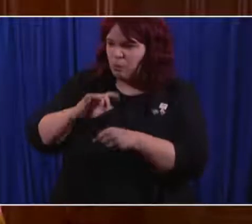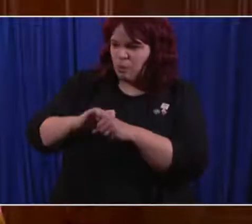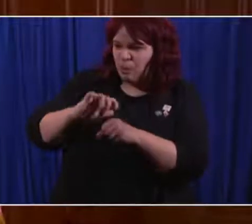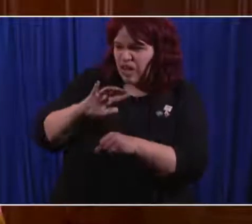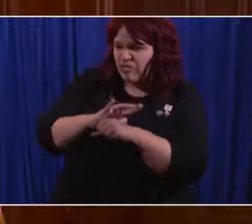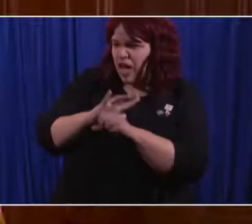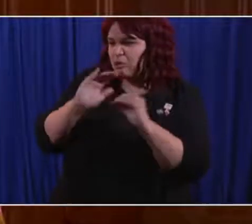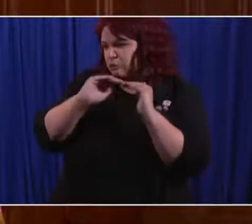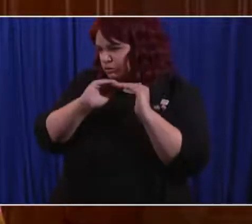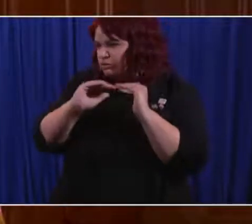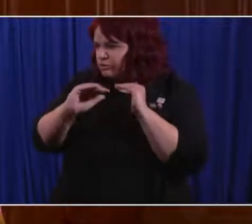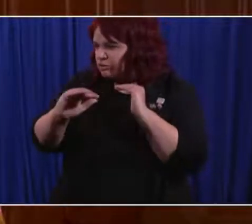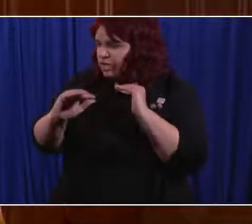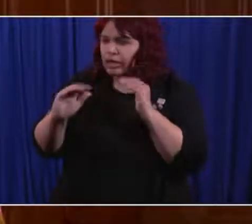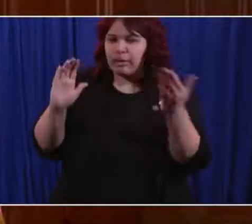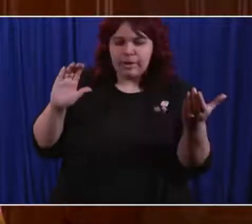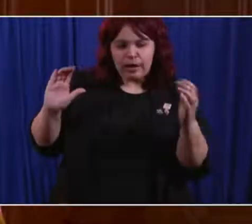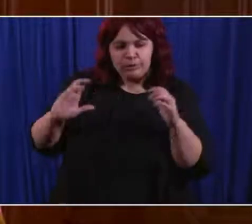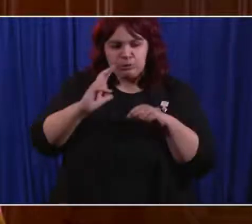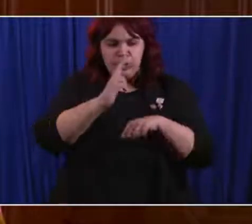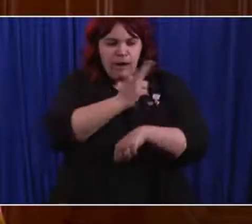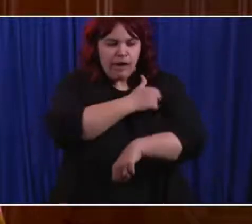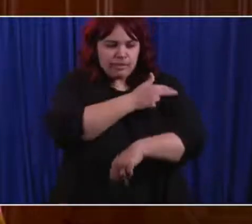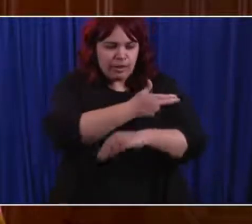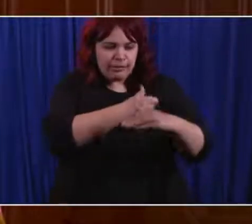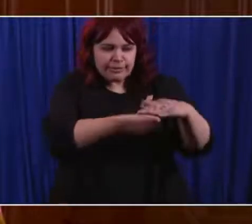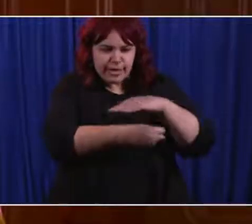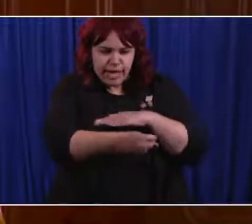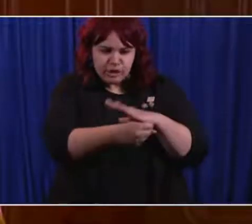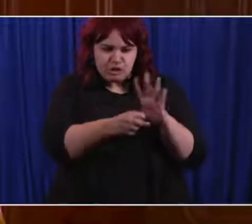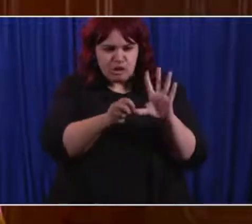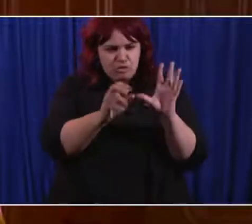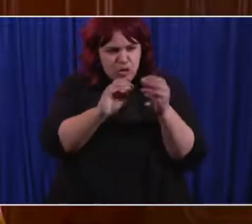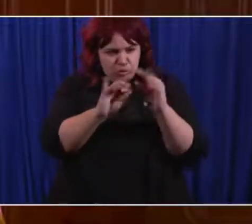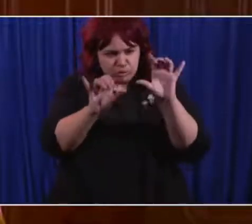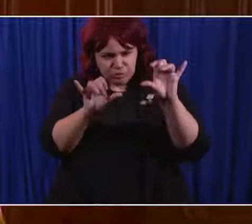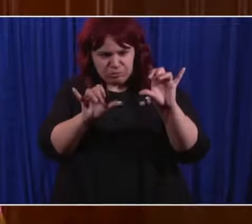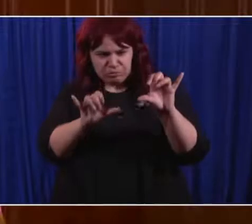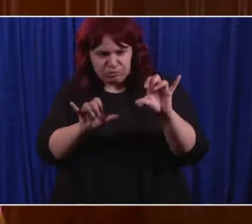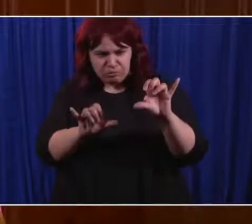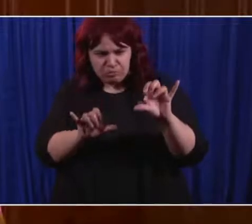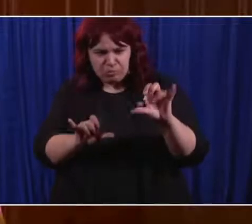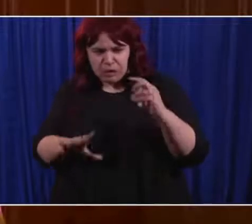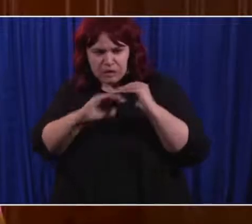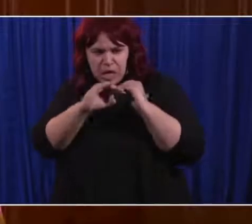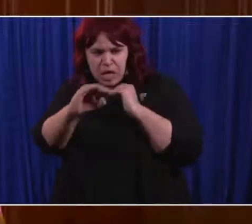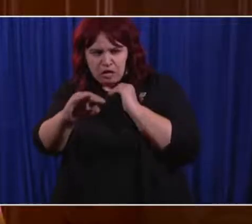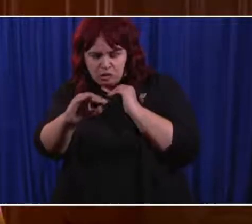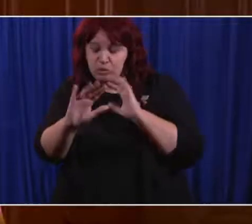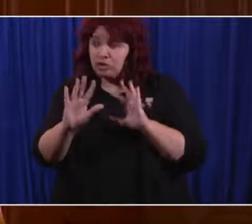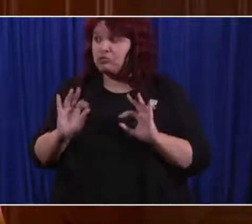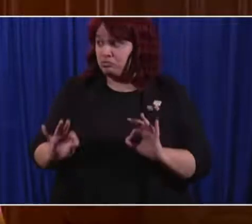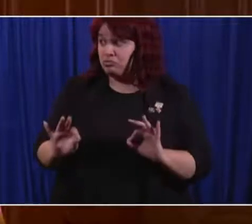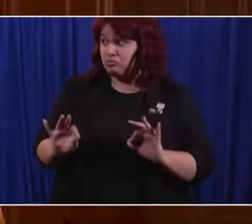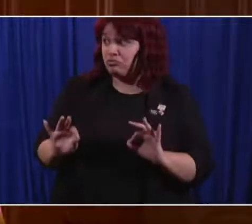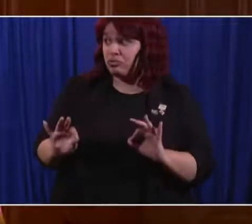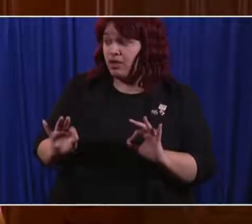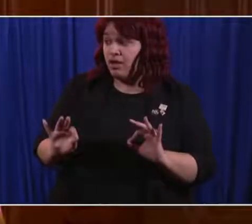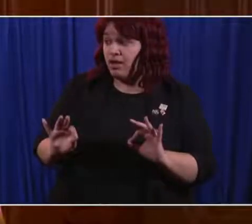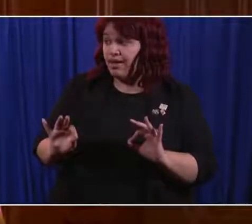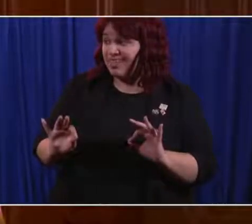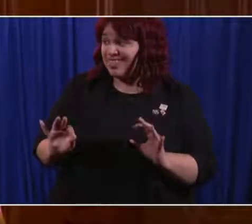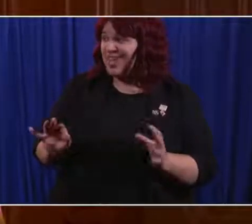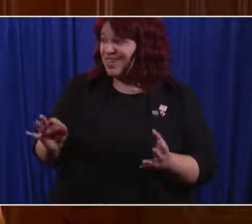similar to that, I guess, at this point, and that's a change. We got used